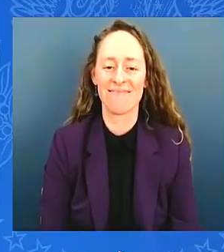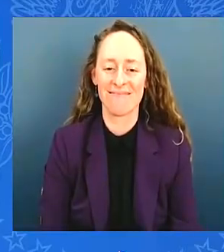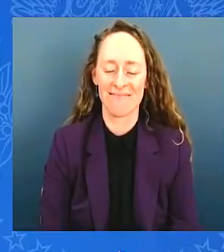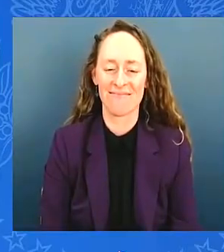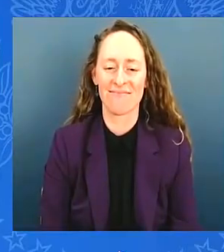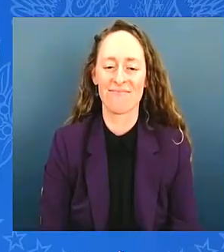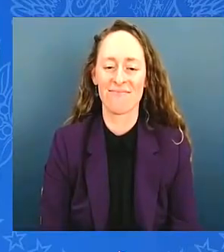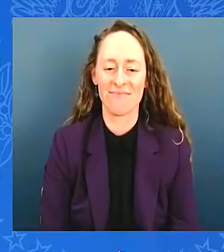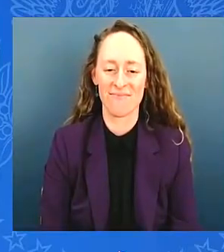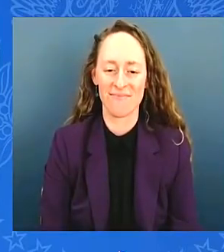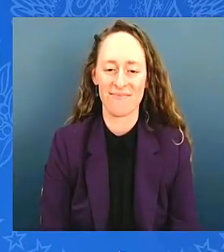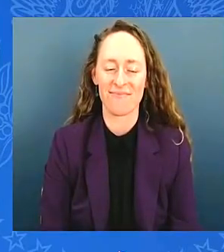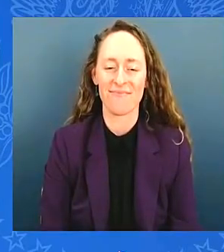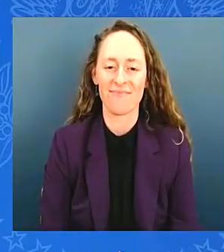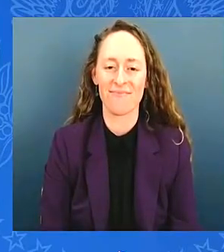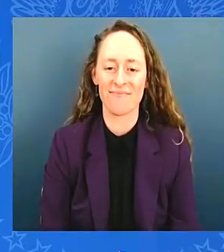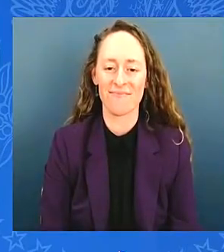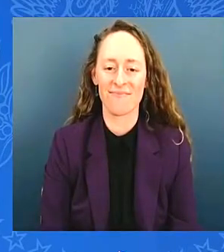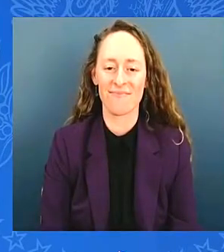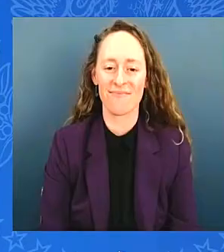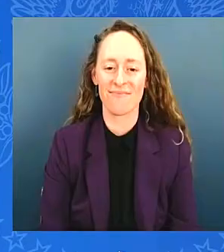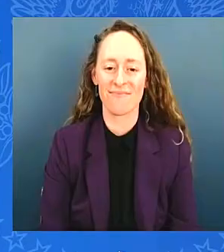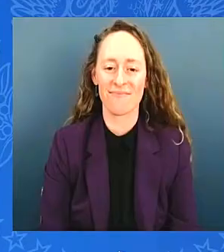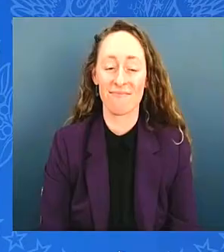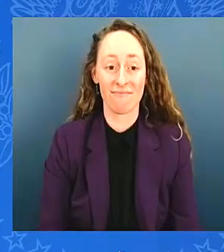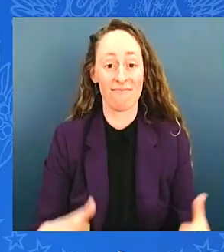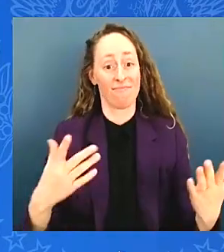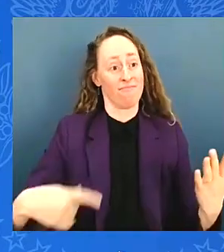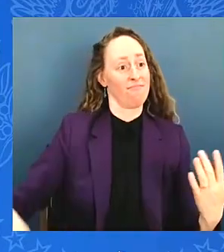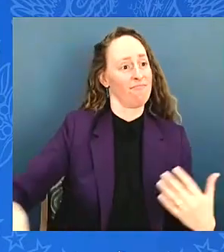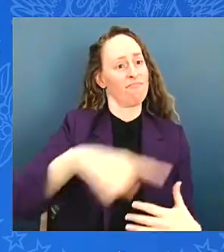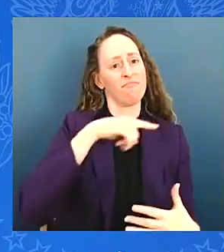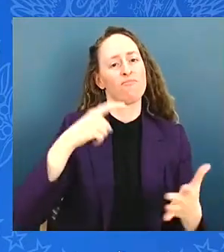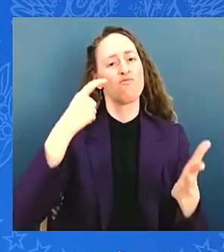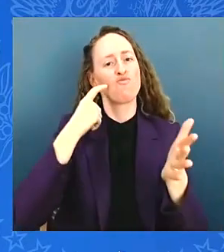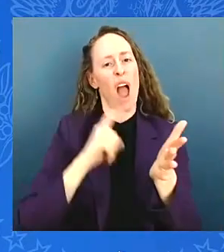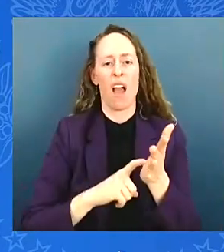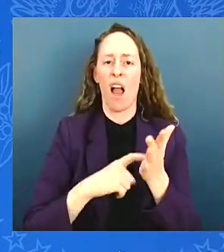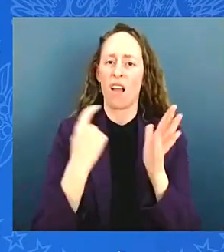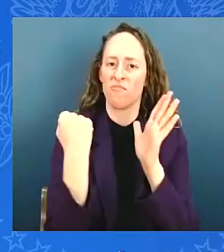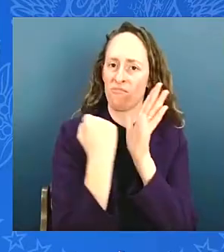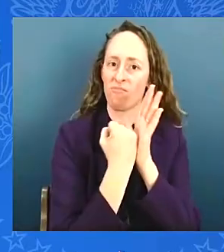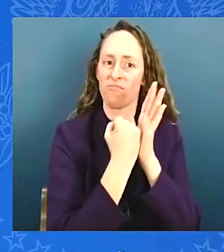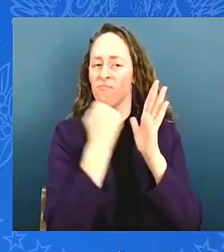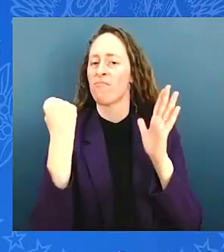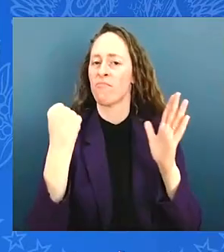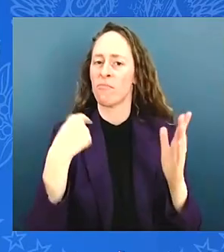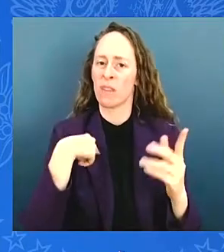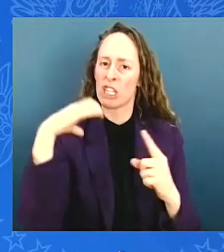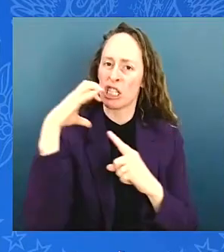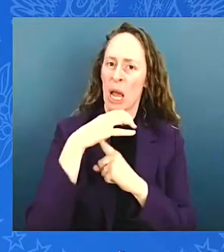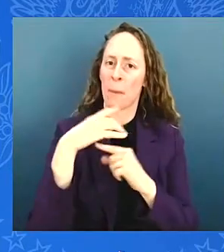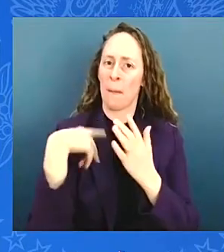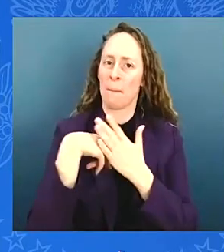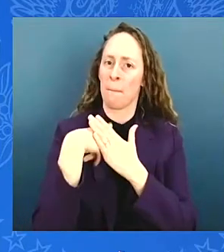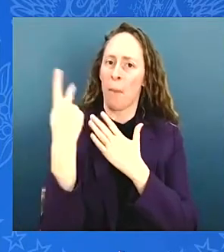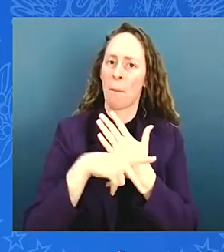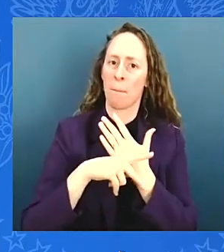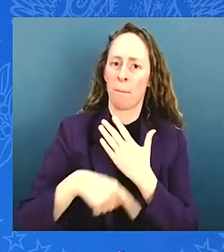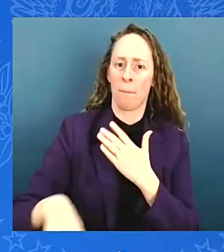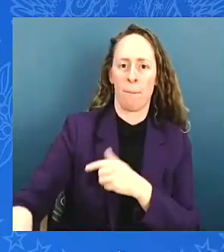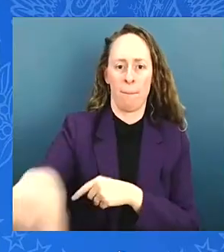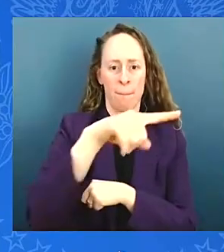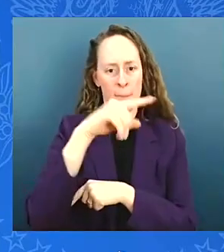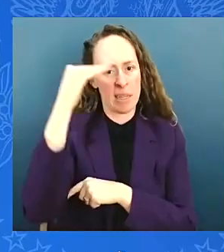being a championship program, I think everyone in the organization understands the standards and the way we go about our business in the